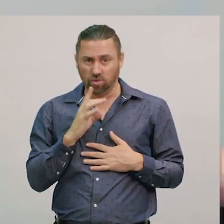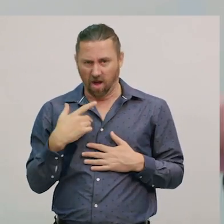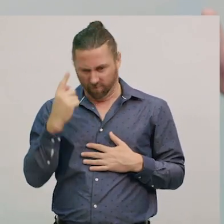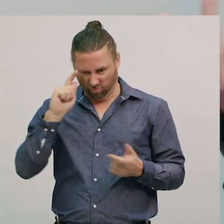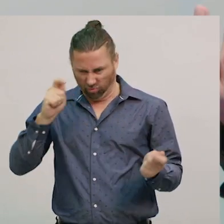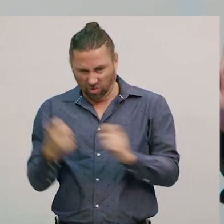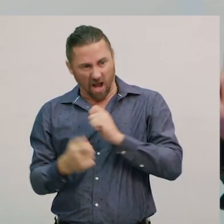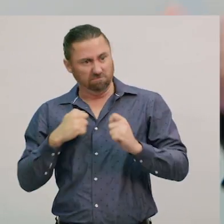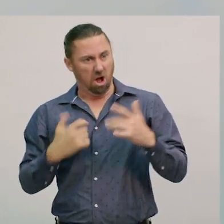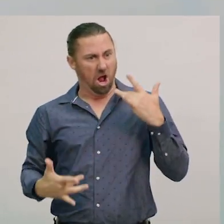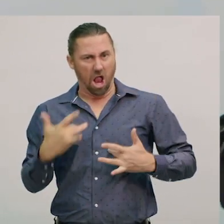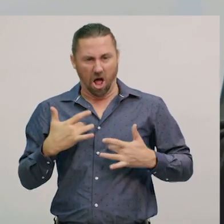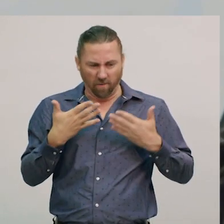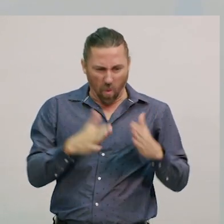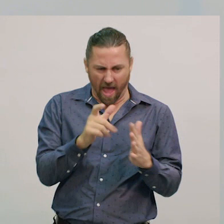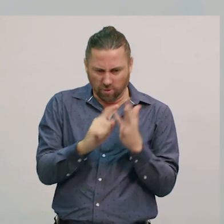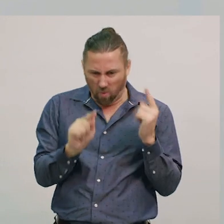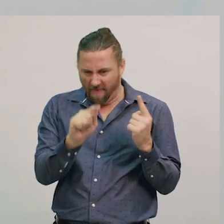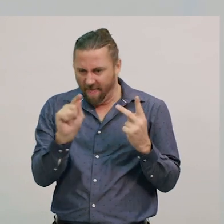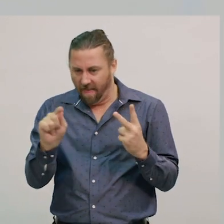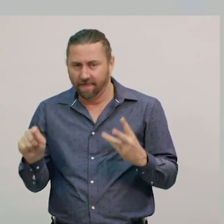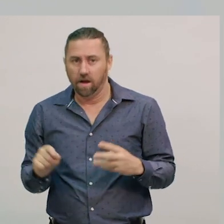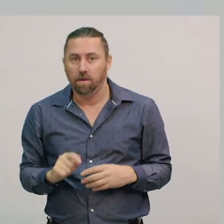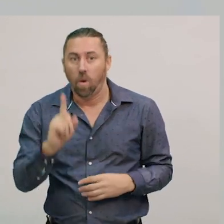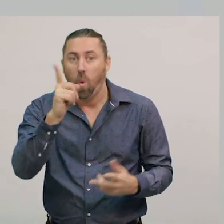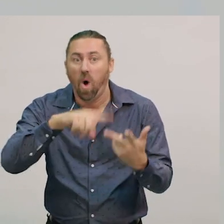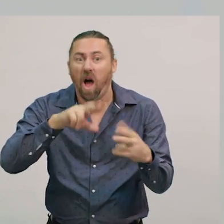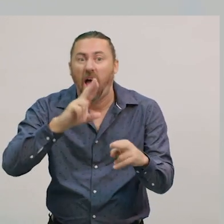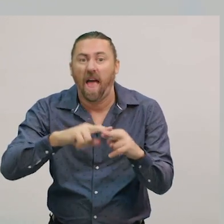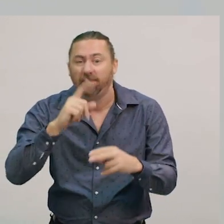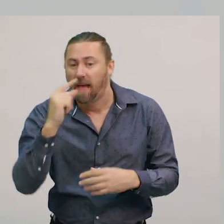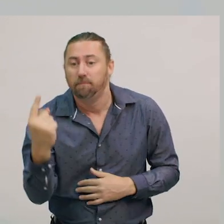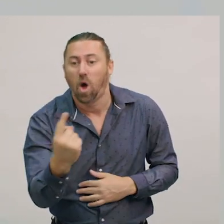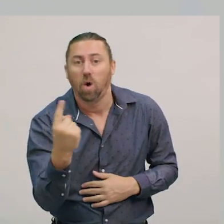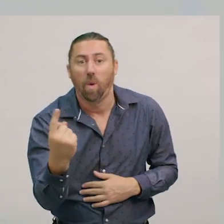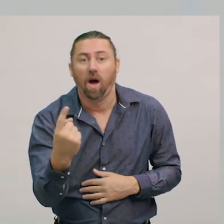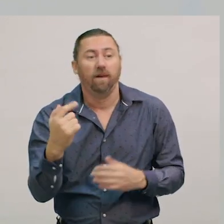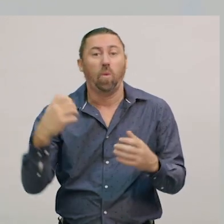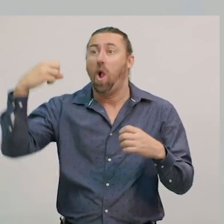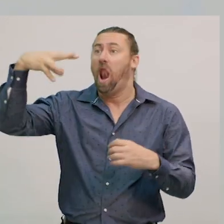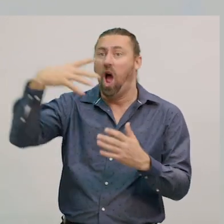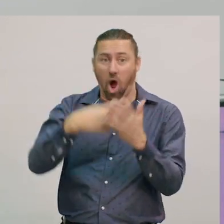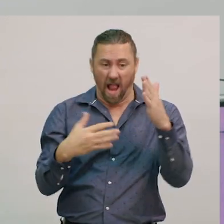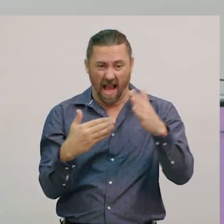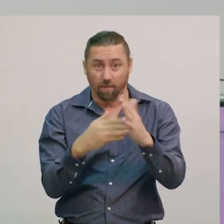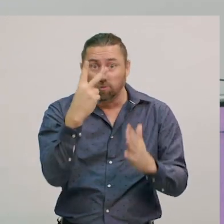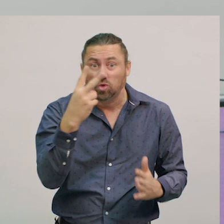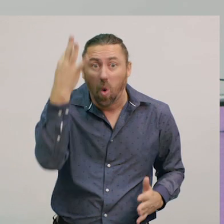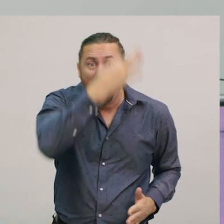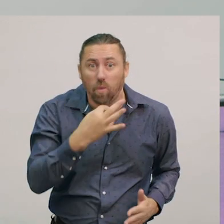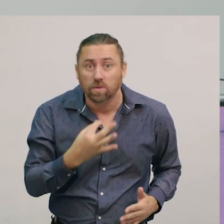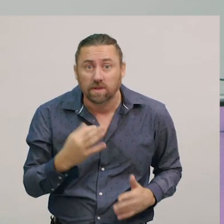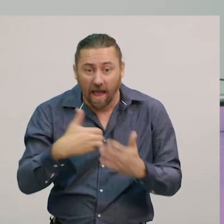electricity? Or if you could only use lights or the microwave for 2 hours every night?